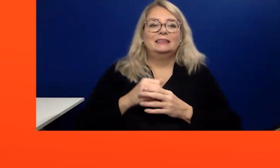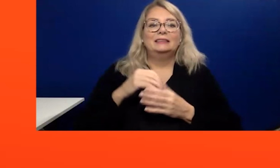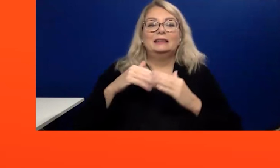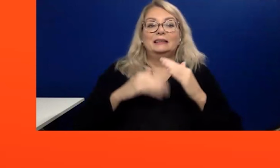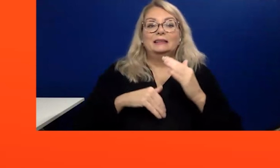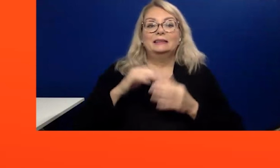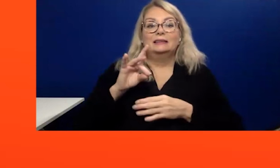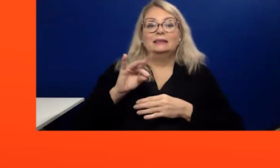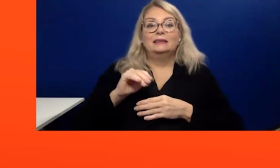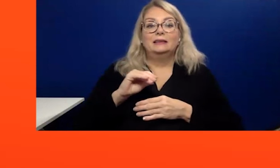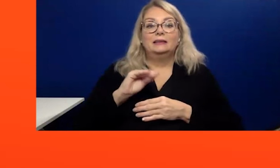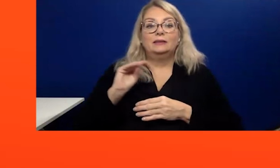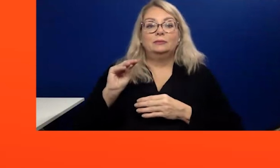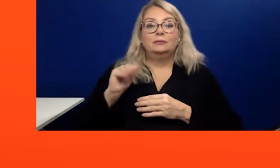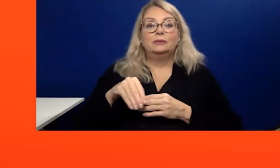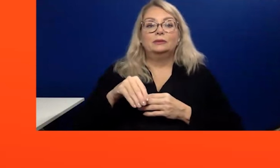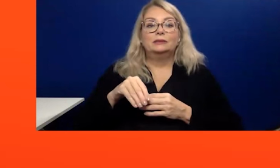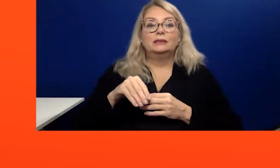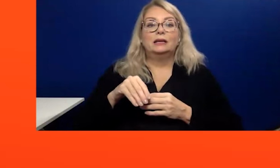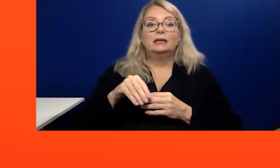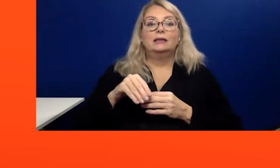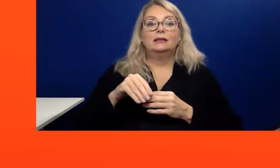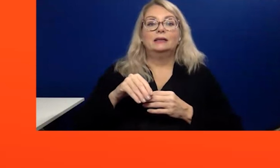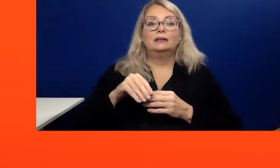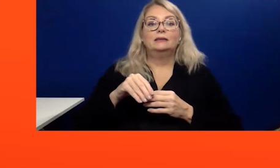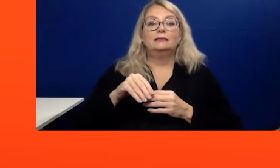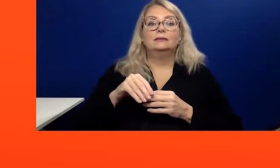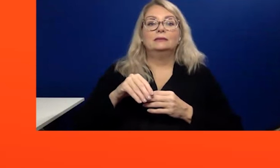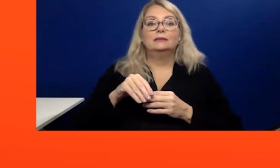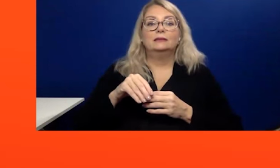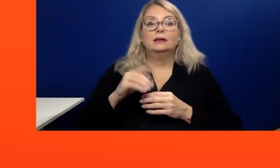one or more of any assessment criteria, the no pass or incomplete.